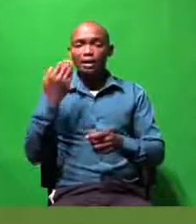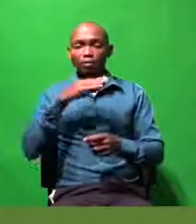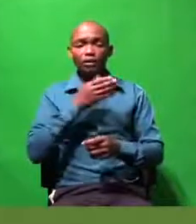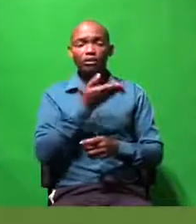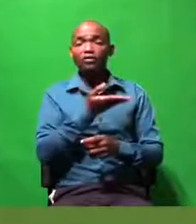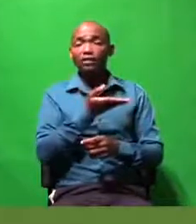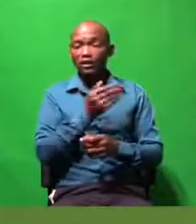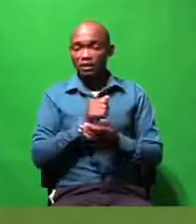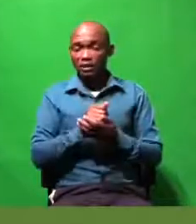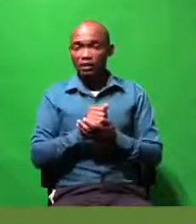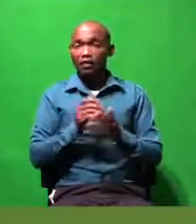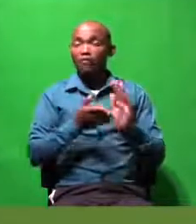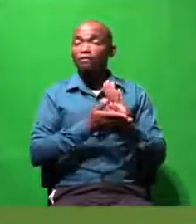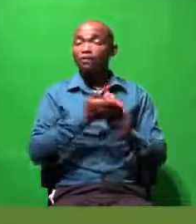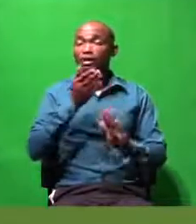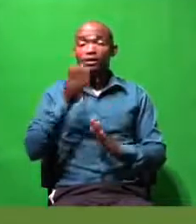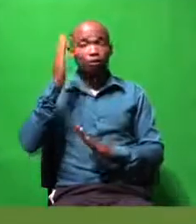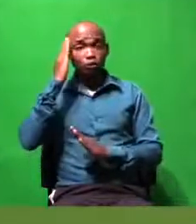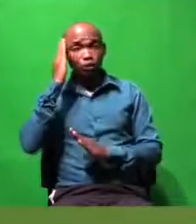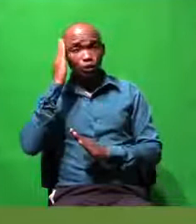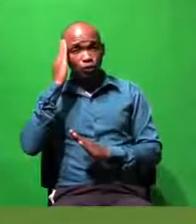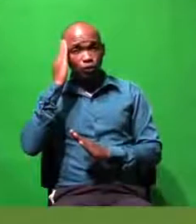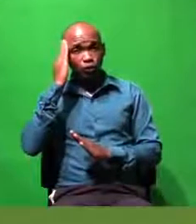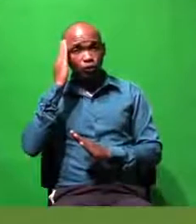First, to know